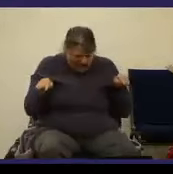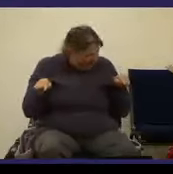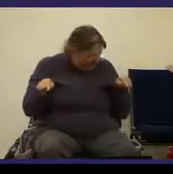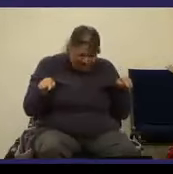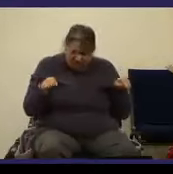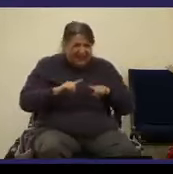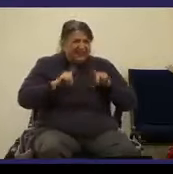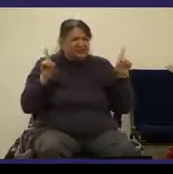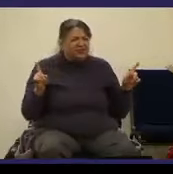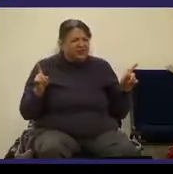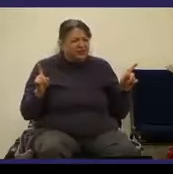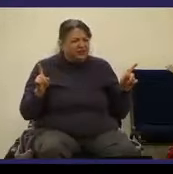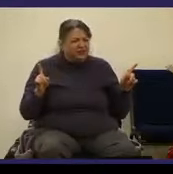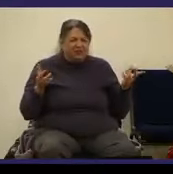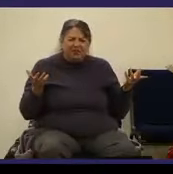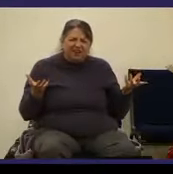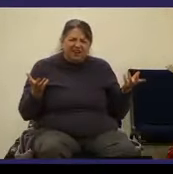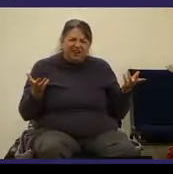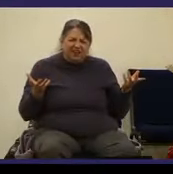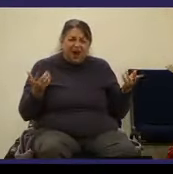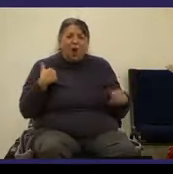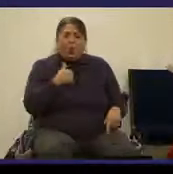we should be happy.